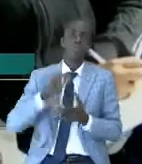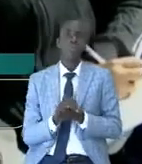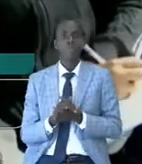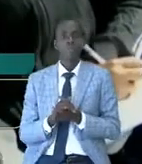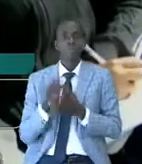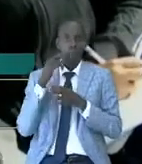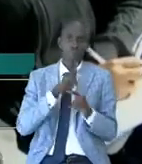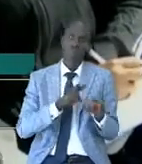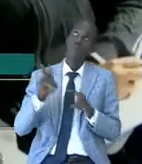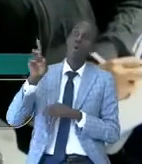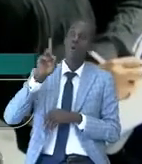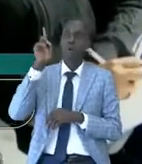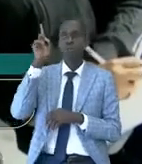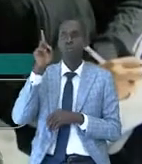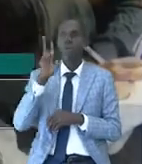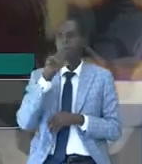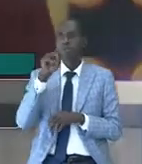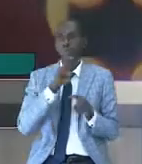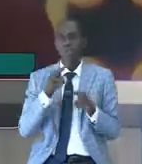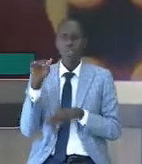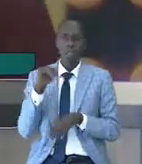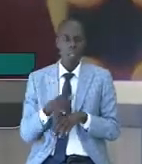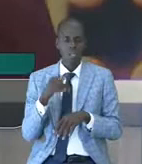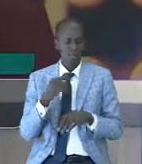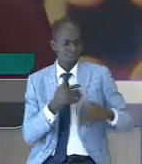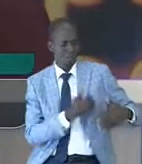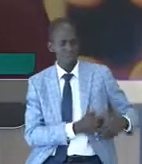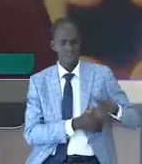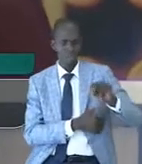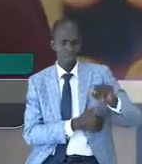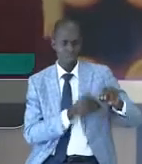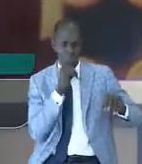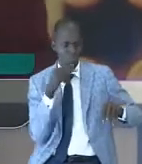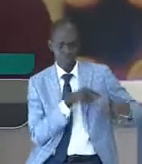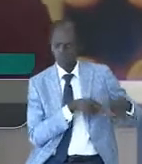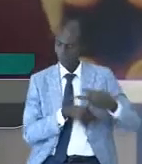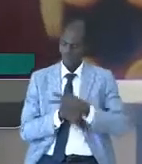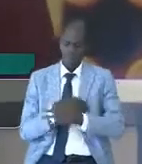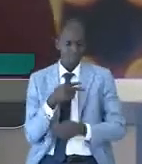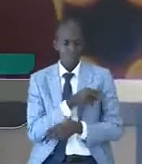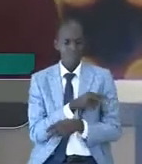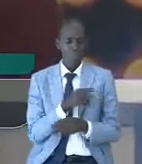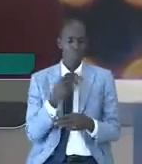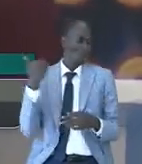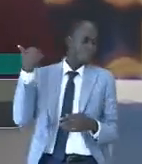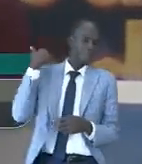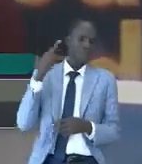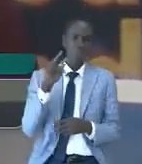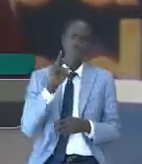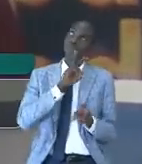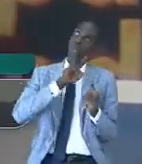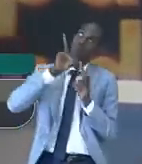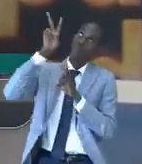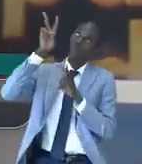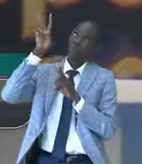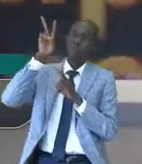up. Are you looking by the sides? Look up. Are you looking at your past? Look up. Are you looking at your problems?